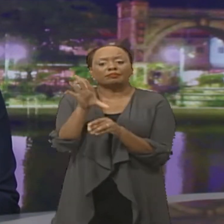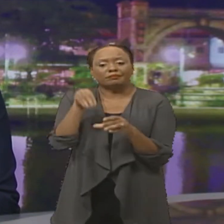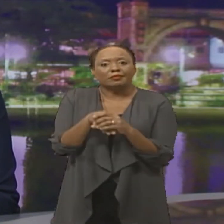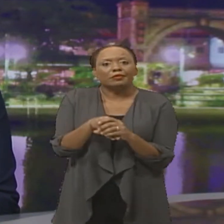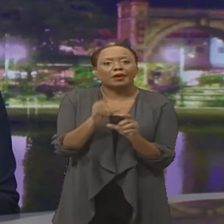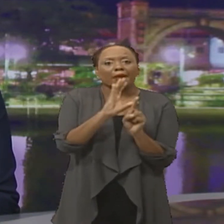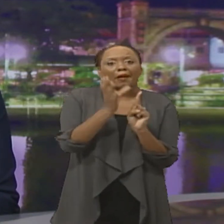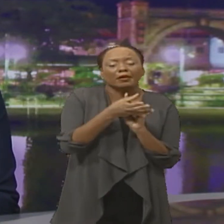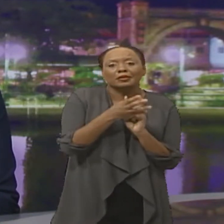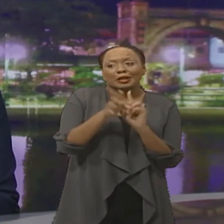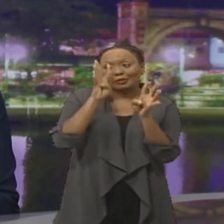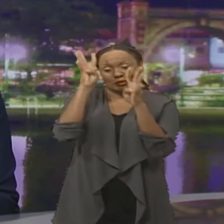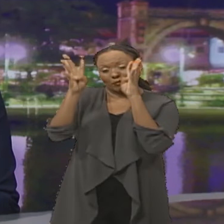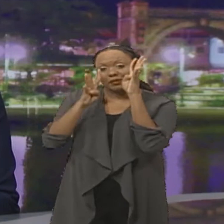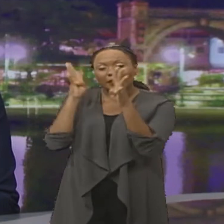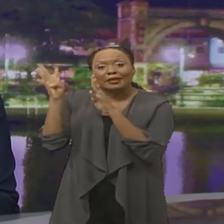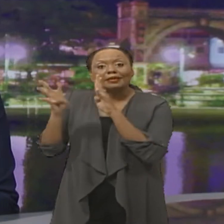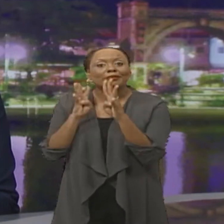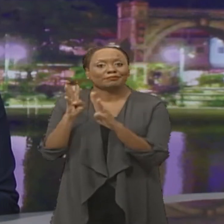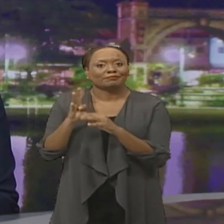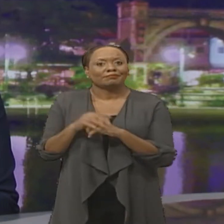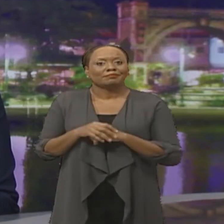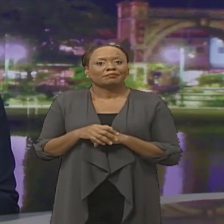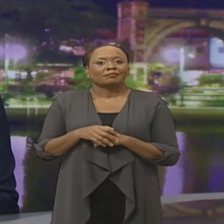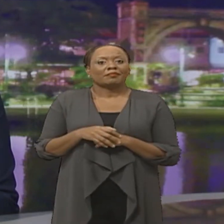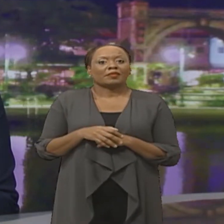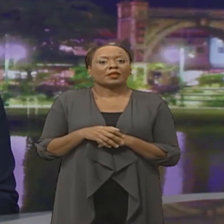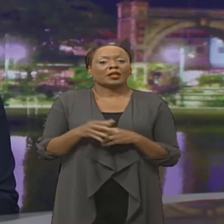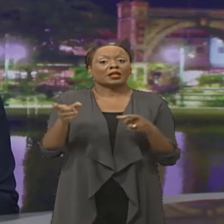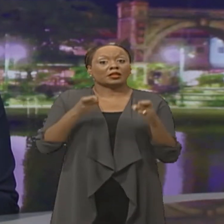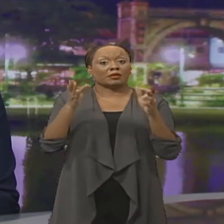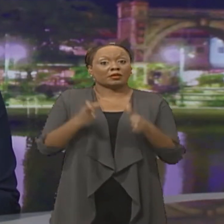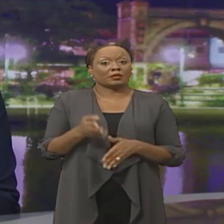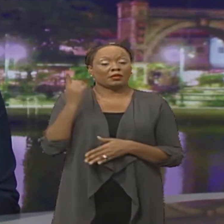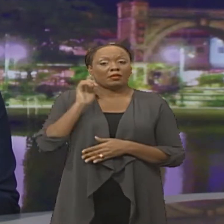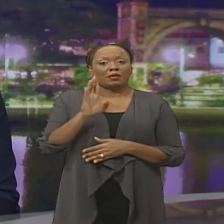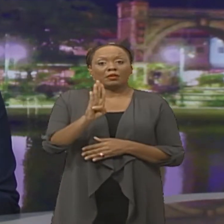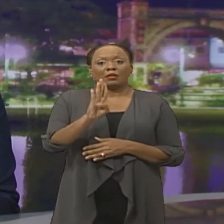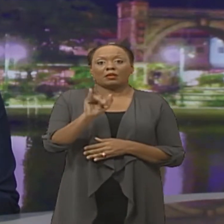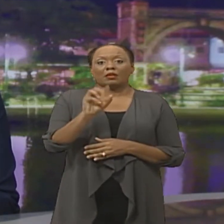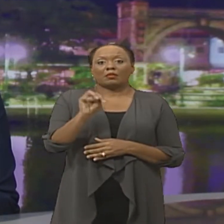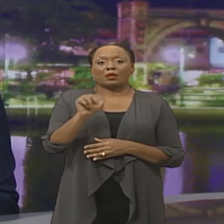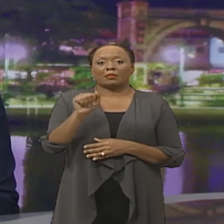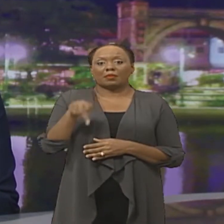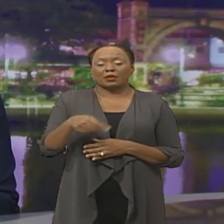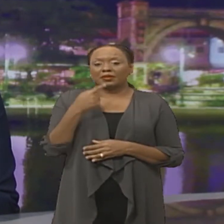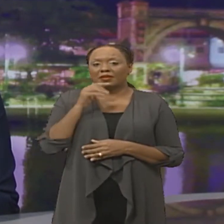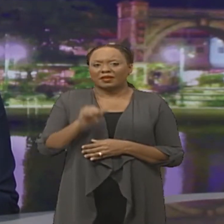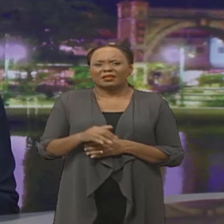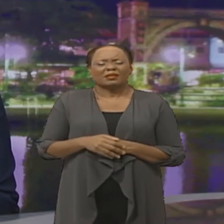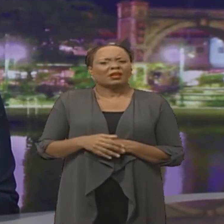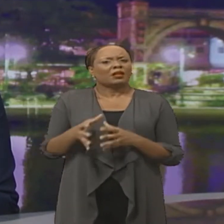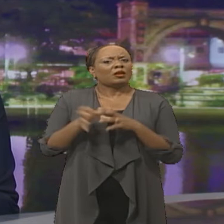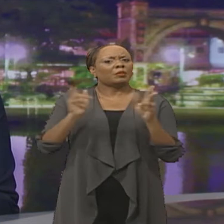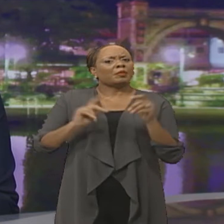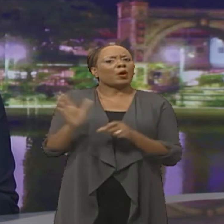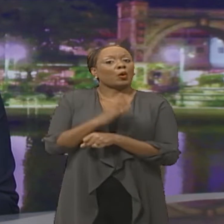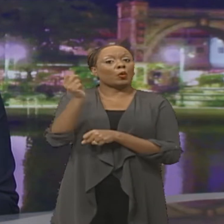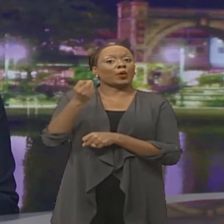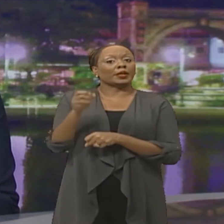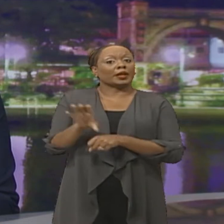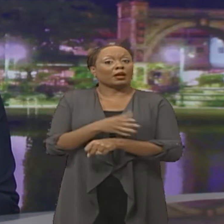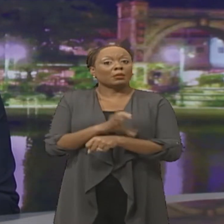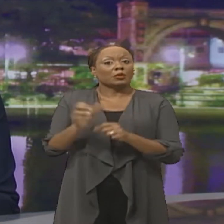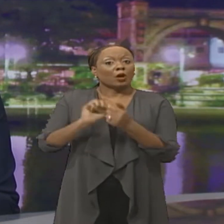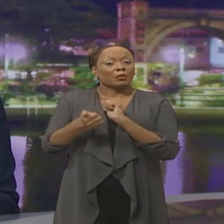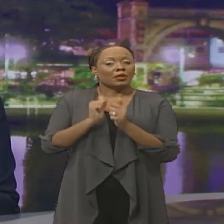And this is according to Executive Director of BIMAP, Dr. Sonia Greenwich Franklin. She says the winners of several Calypso competitions are currently